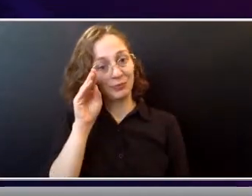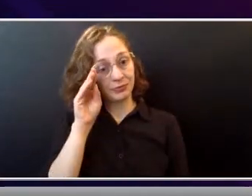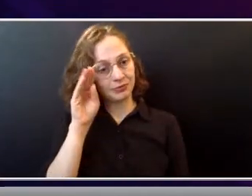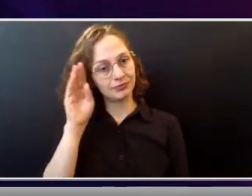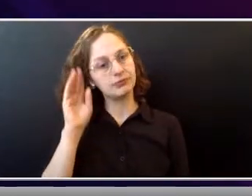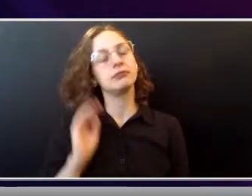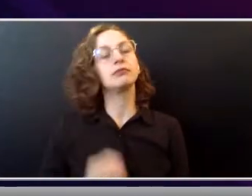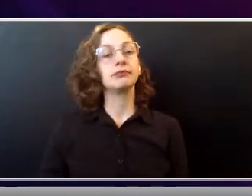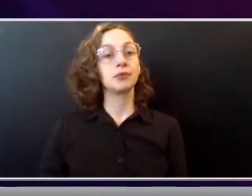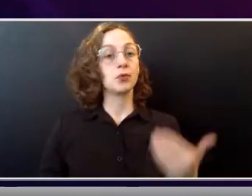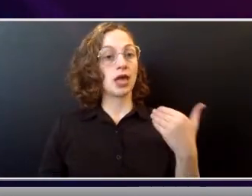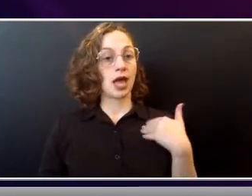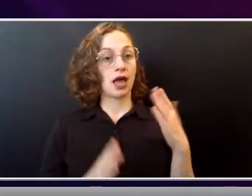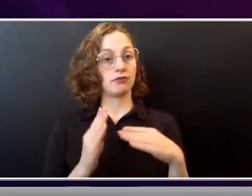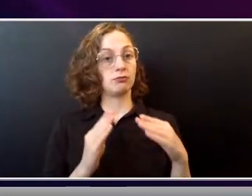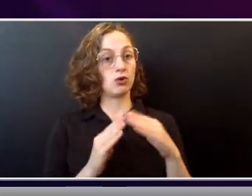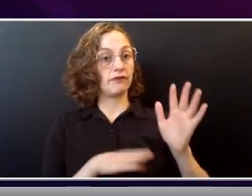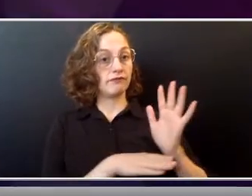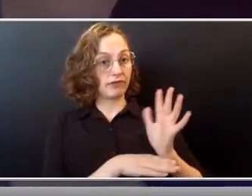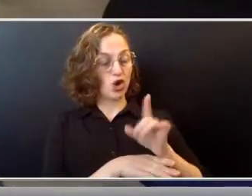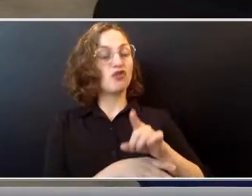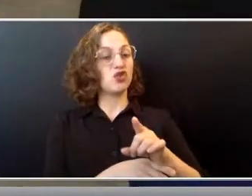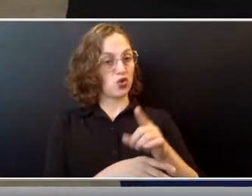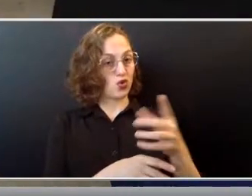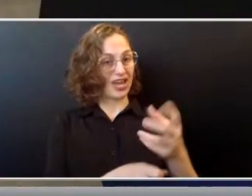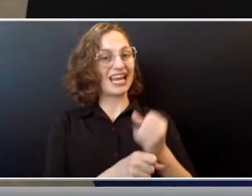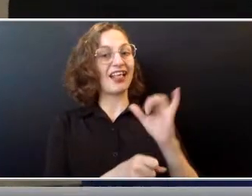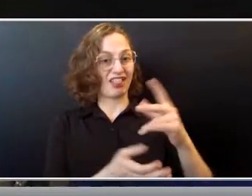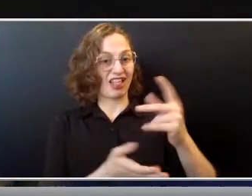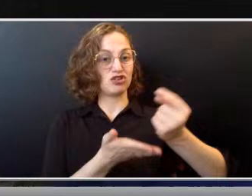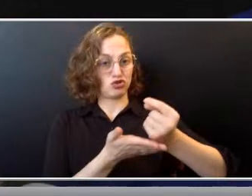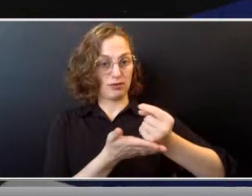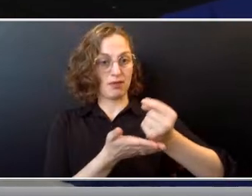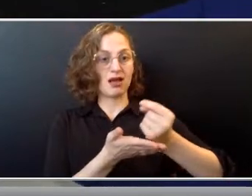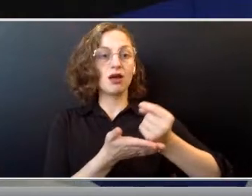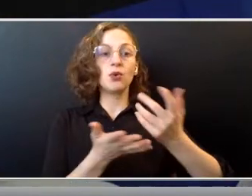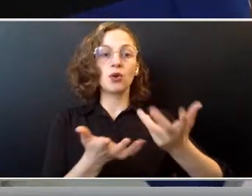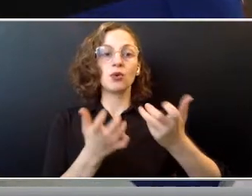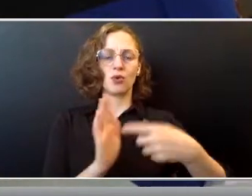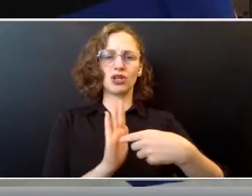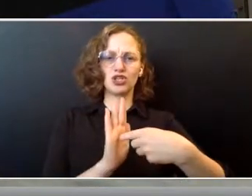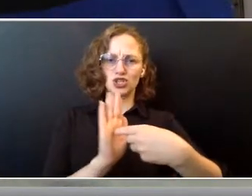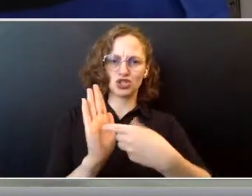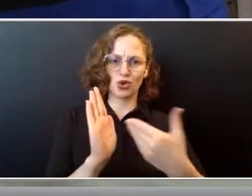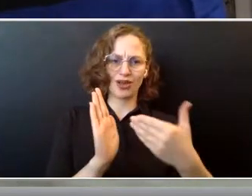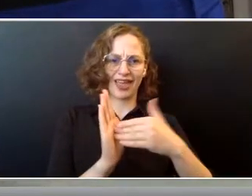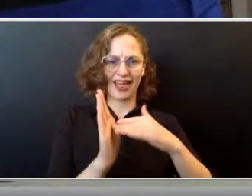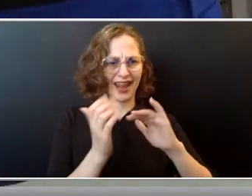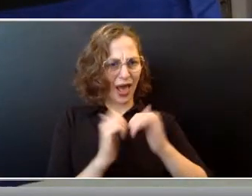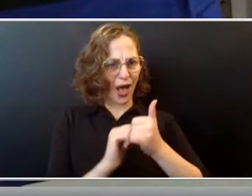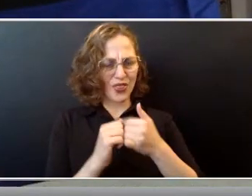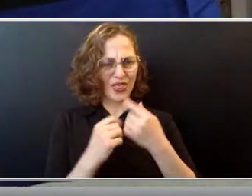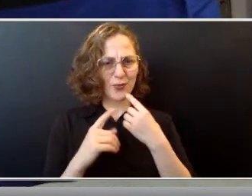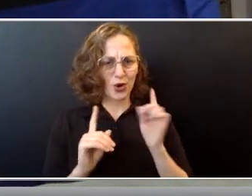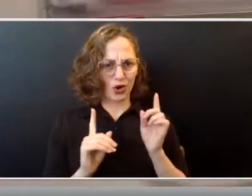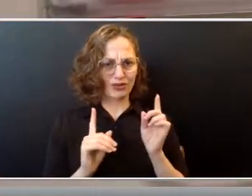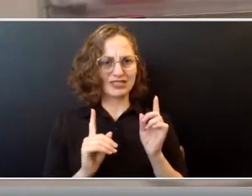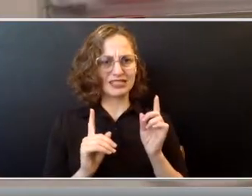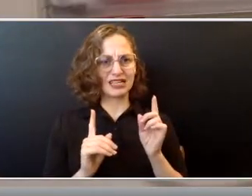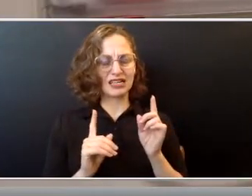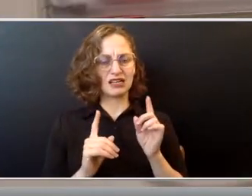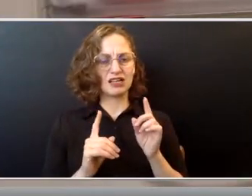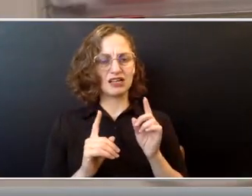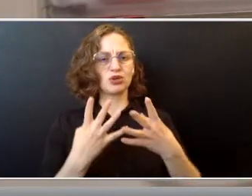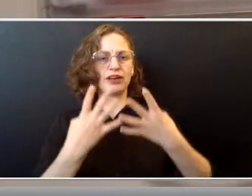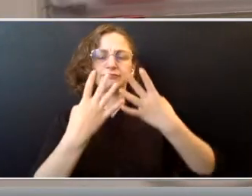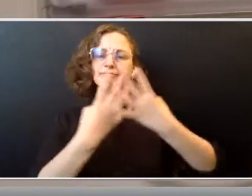the lipoprotein apheresis, and we just want to show our viewers again how this works. It's fascinating. So this basically filters the bad cholesterol out of your